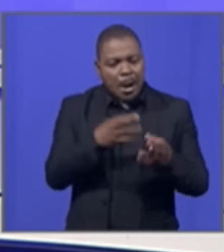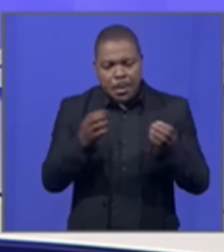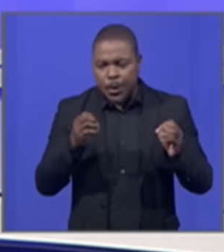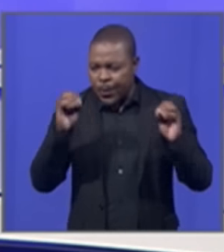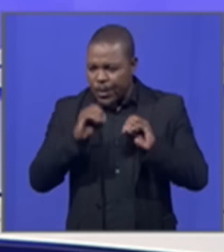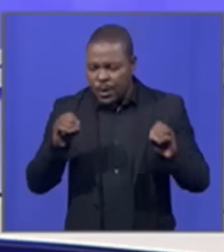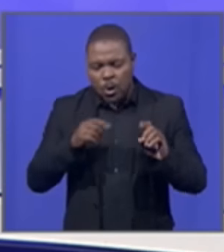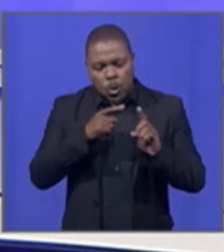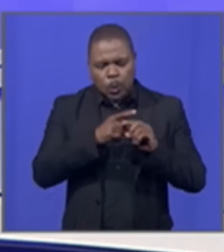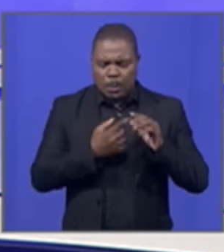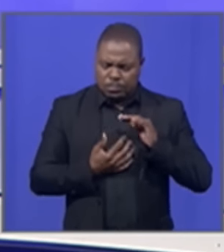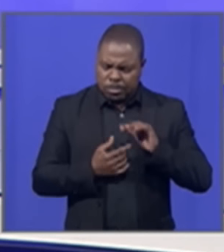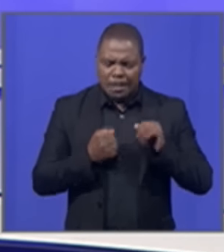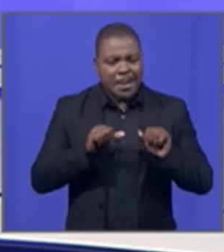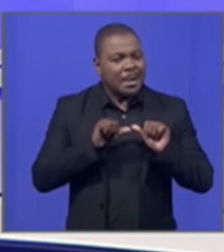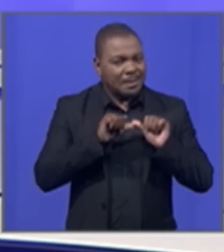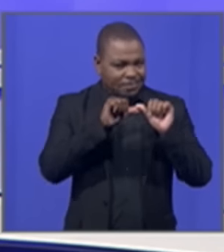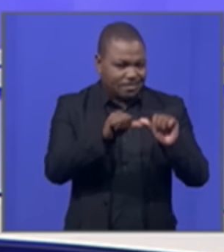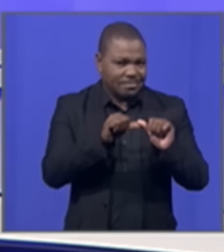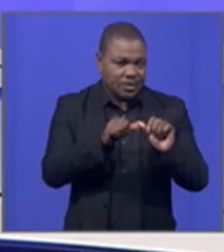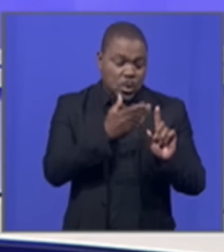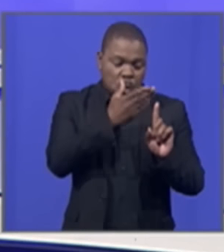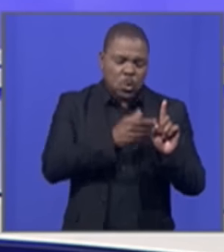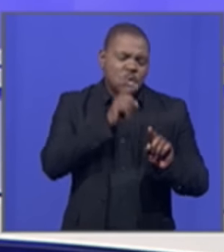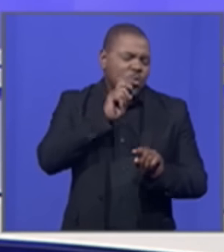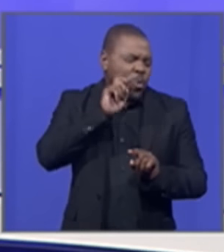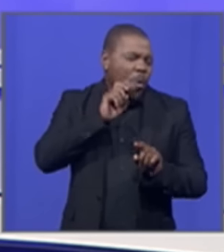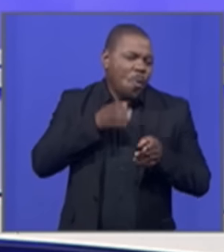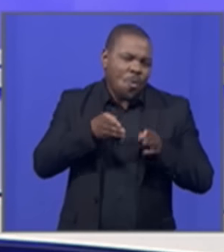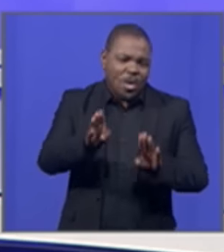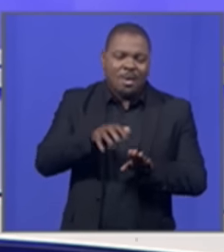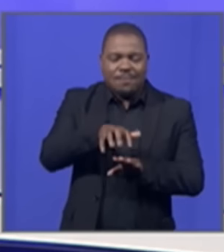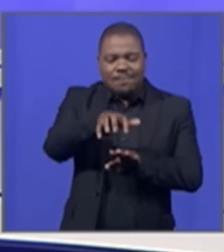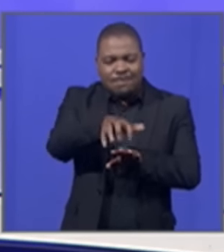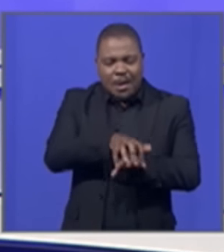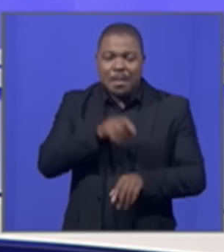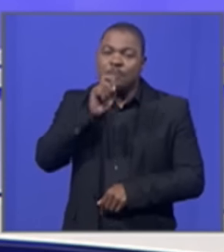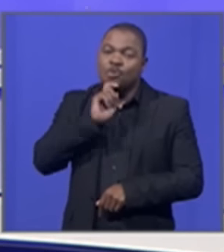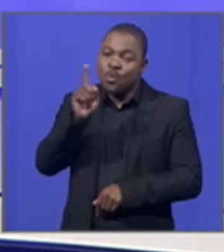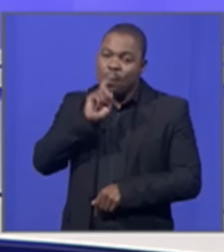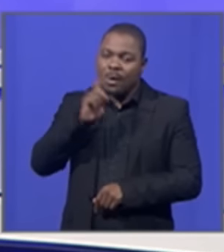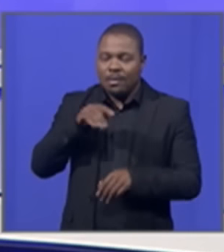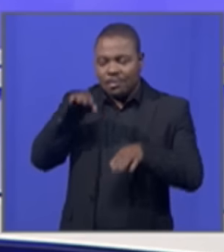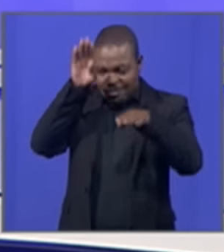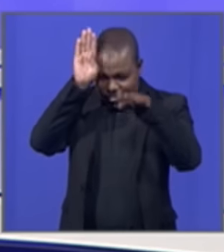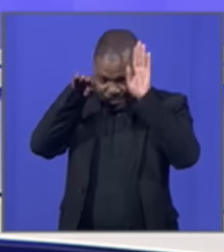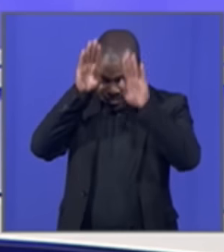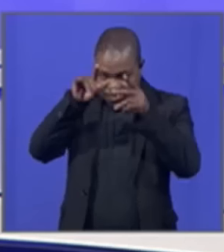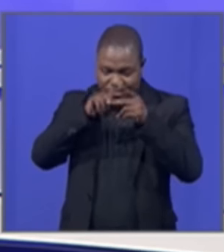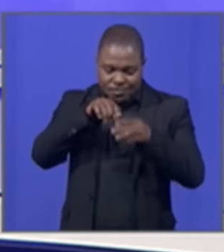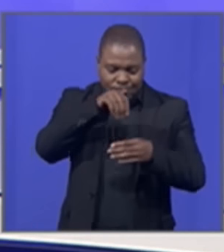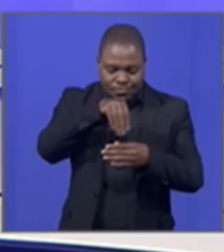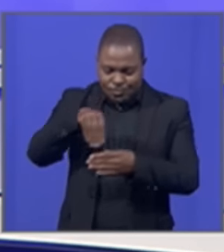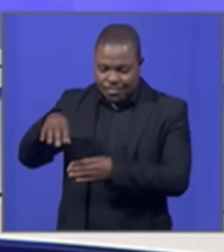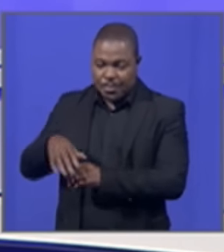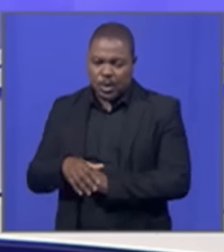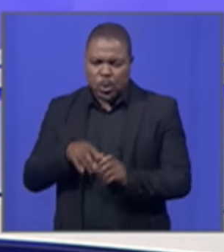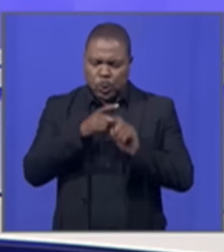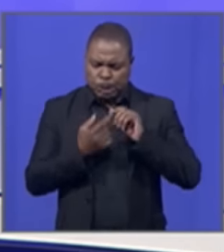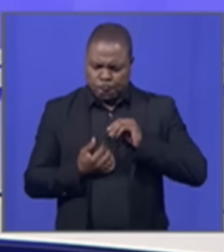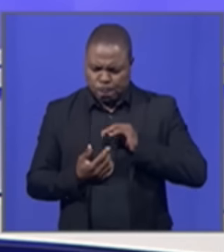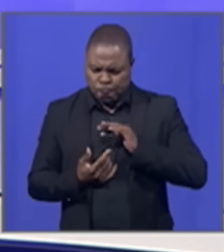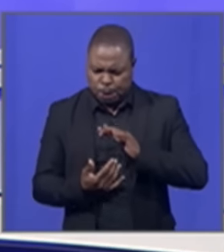tša temo ga la se sefala. Petros o šomiša mokgwa wa bogologolo wa go lema ka dipokolo le go bjala. Moya wo wa phegelelo o